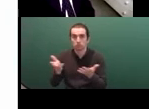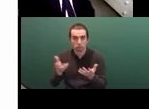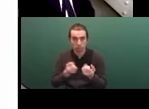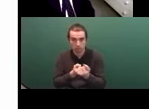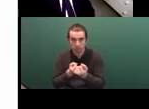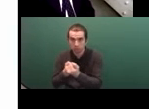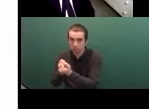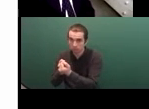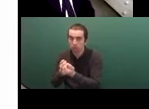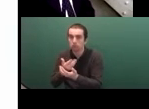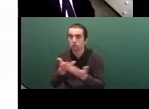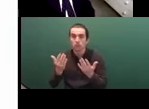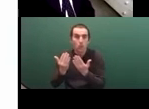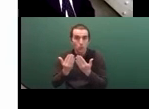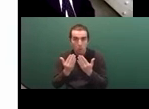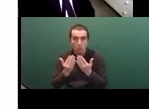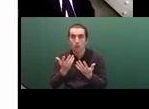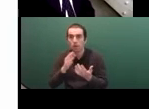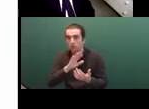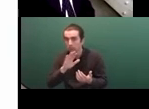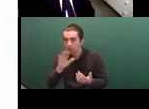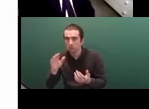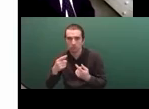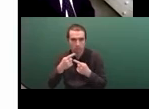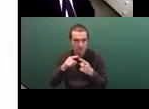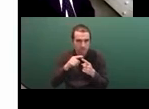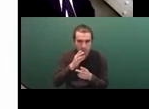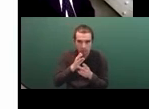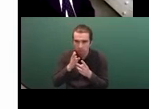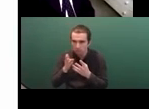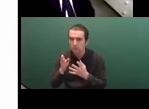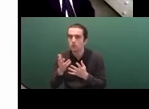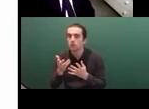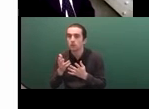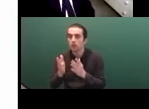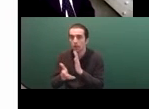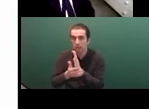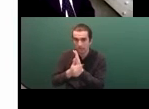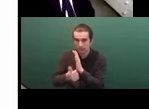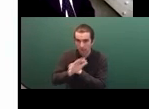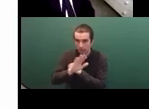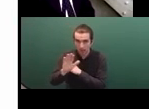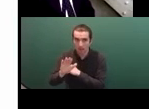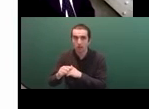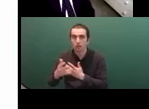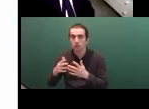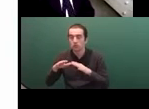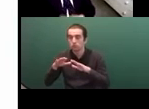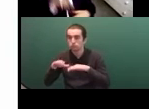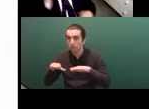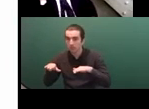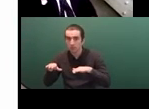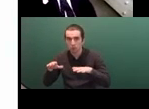are skills-based and of primary focus to provide the students the necessary